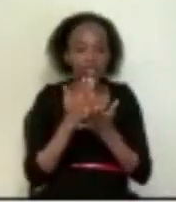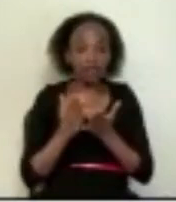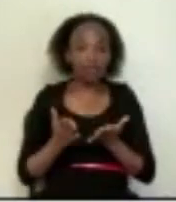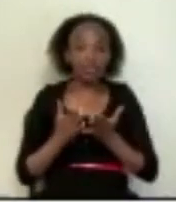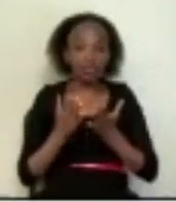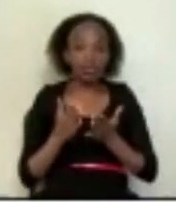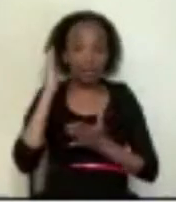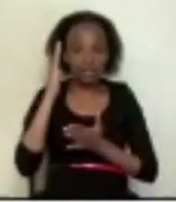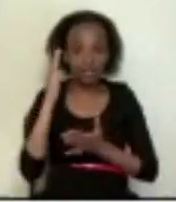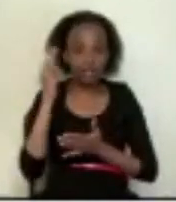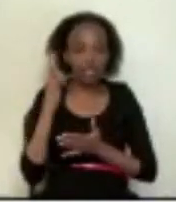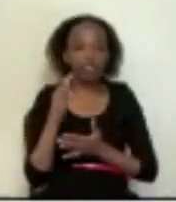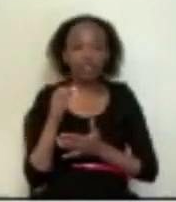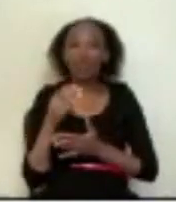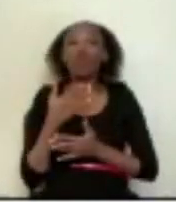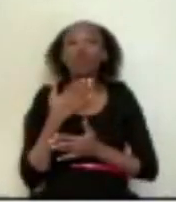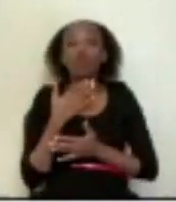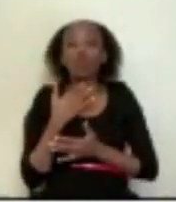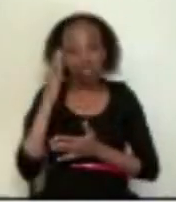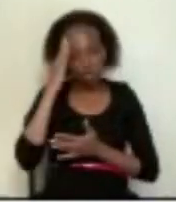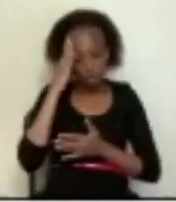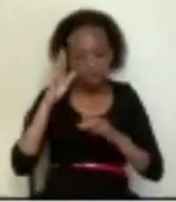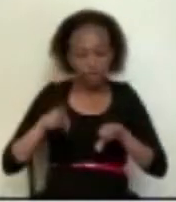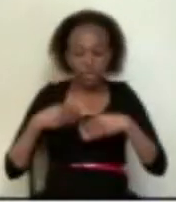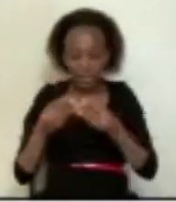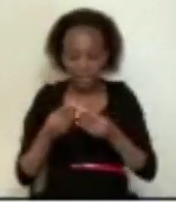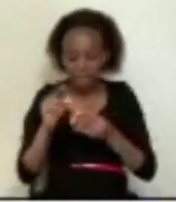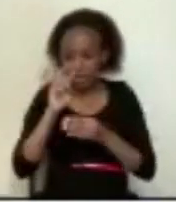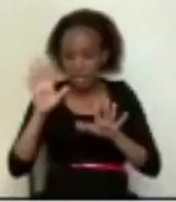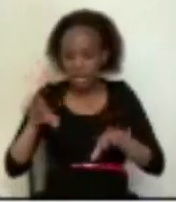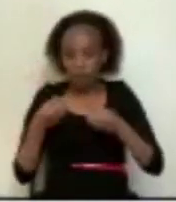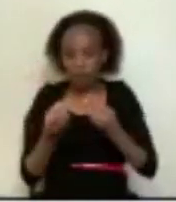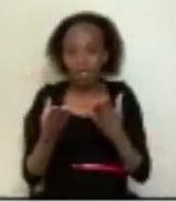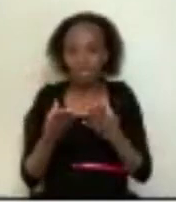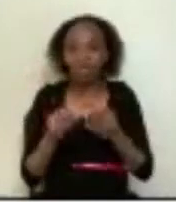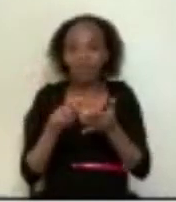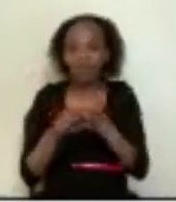of money that was allocated to the social programs that I've just mentioned.